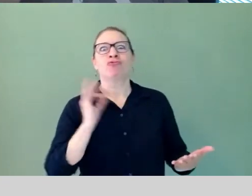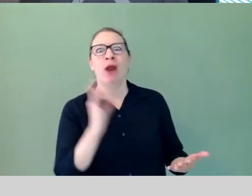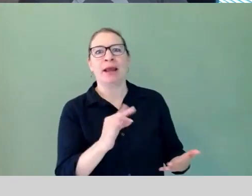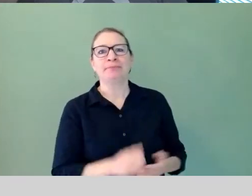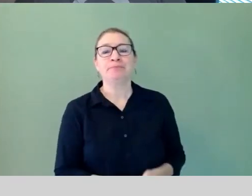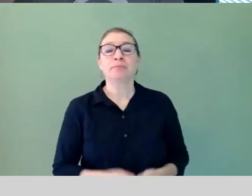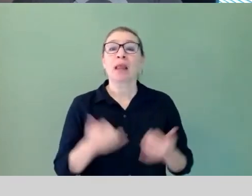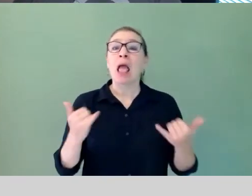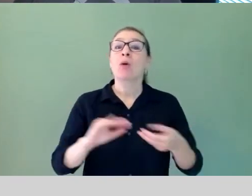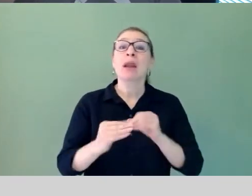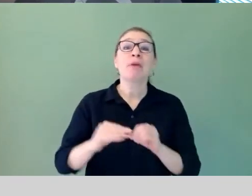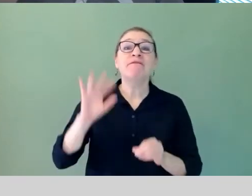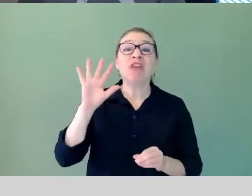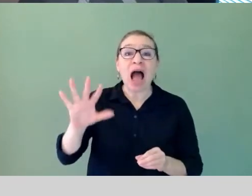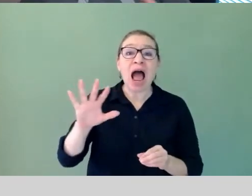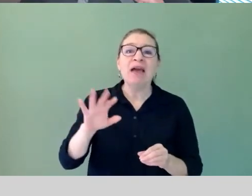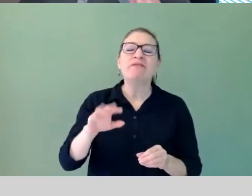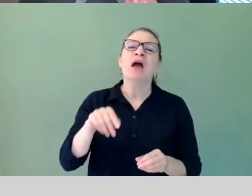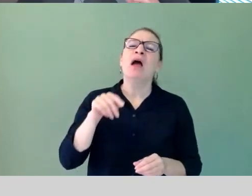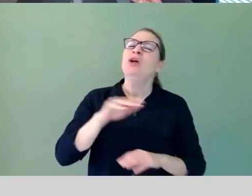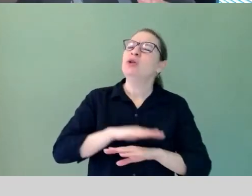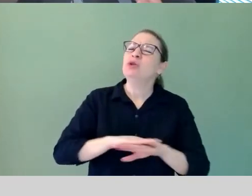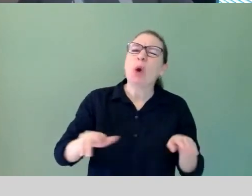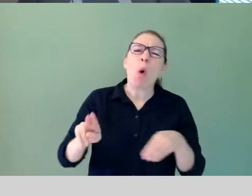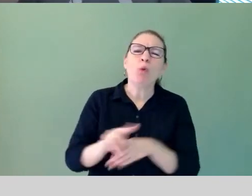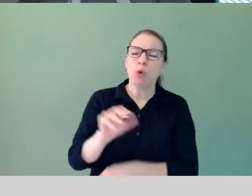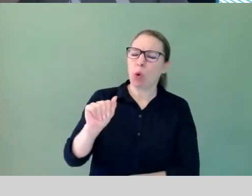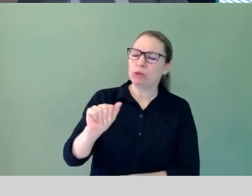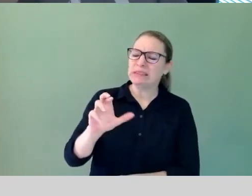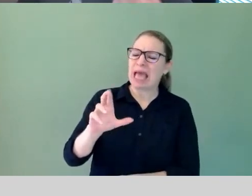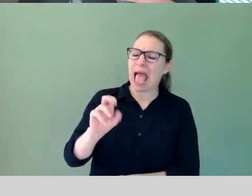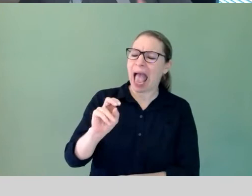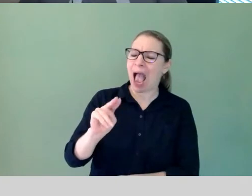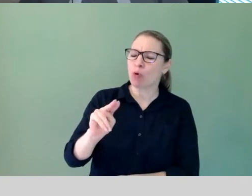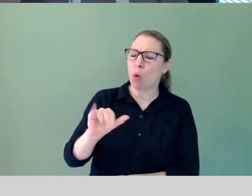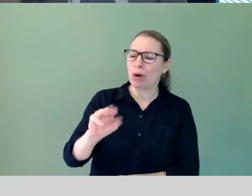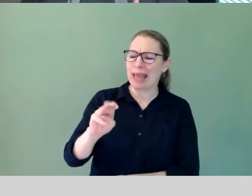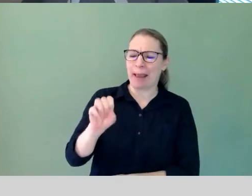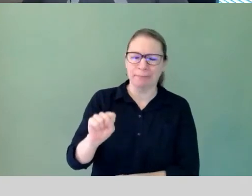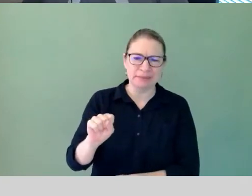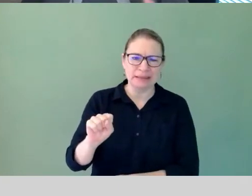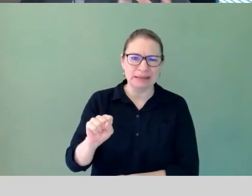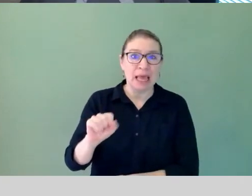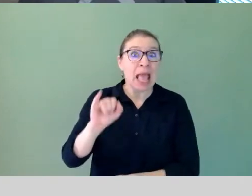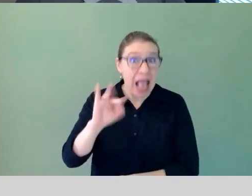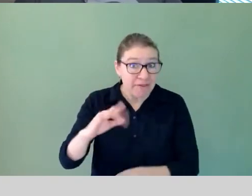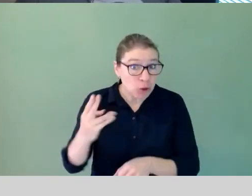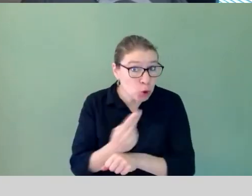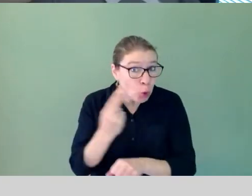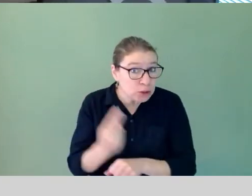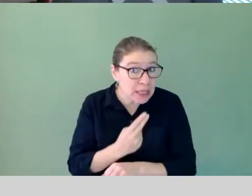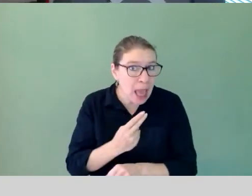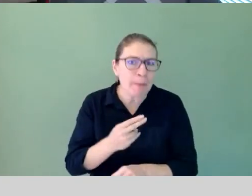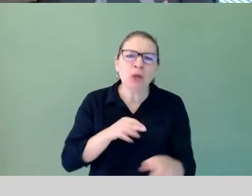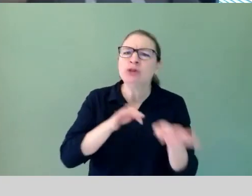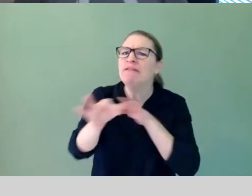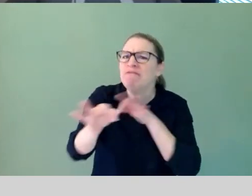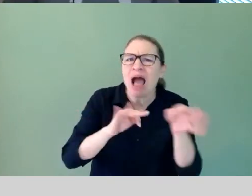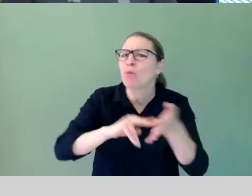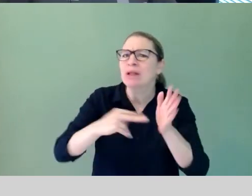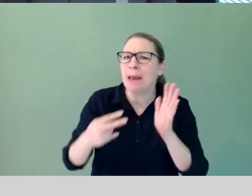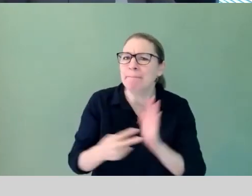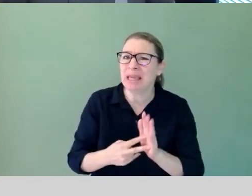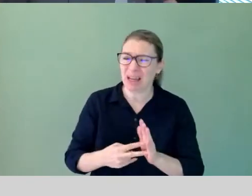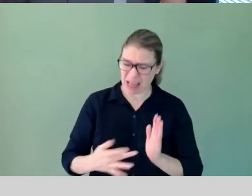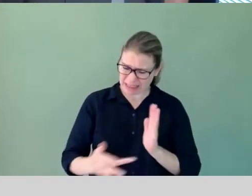has way too many acronyms. It's one of my least favorite parts of tech, and it's actually a part that I struggled with for a very long period of time in my